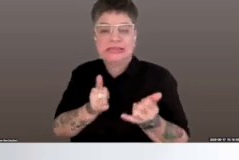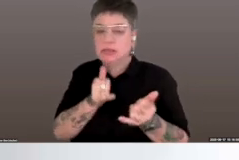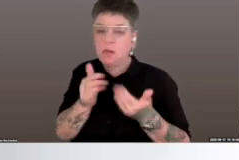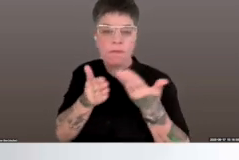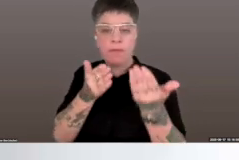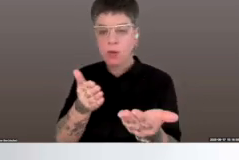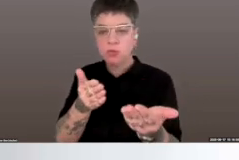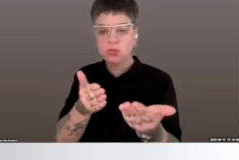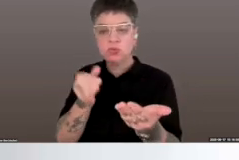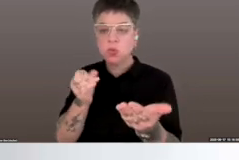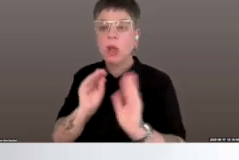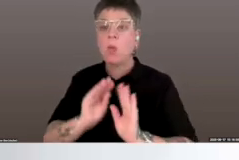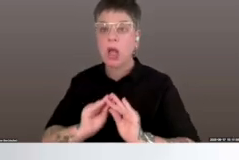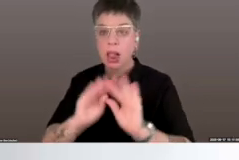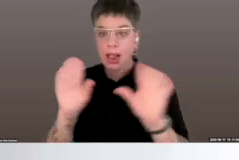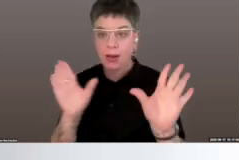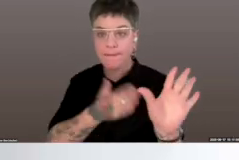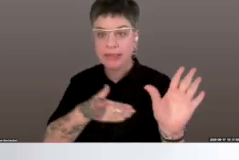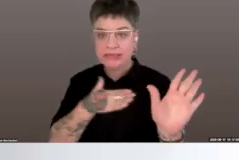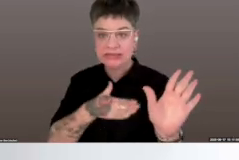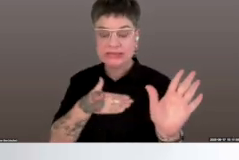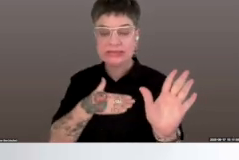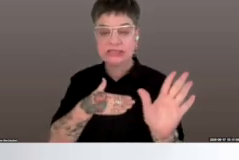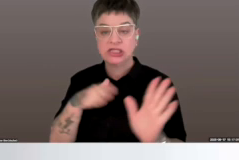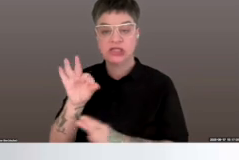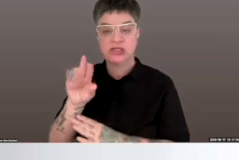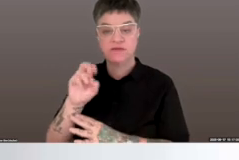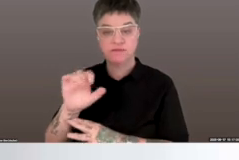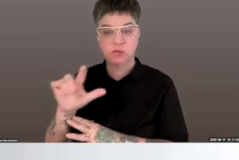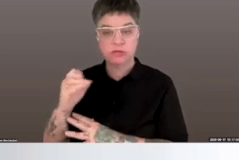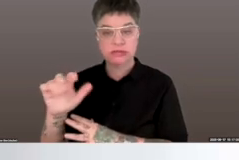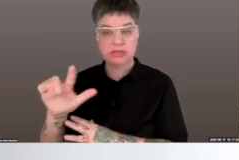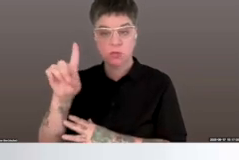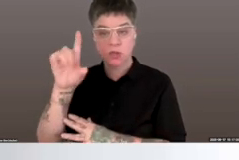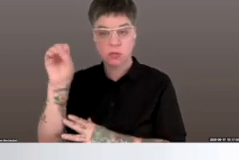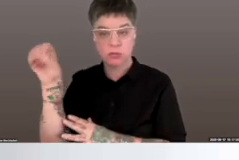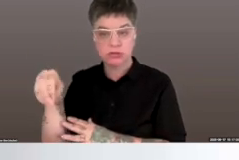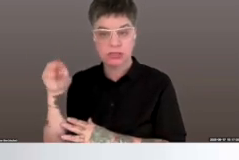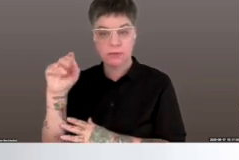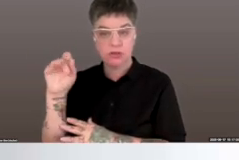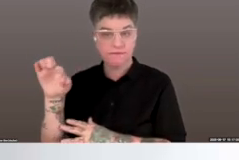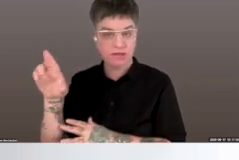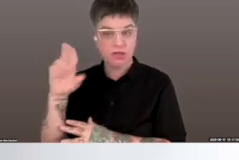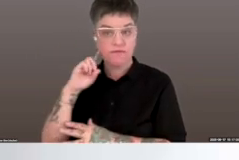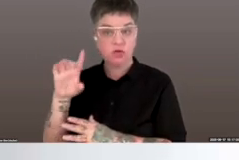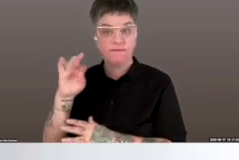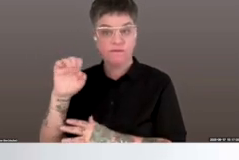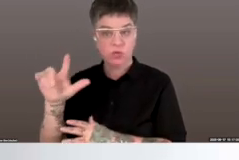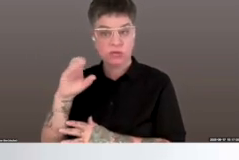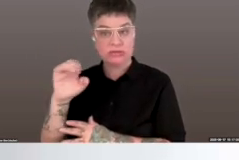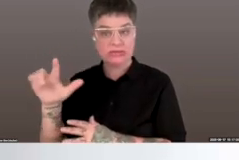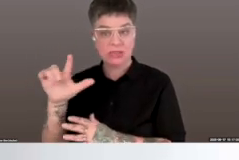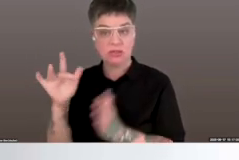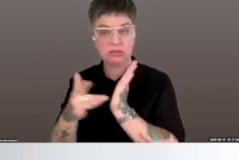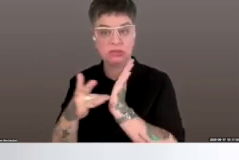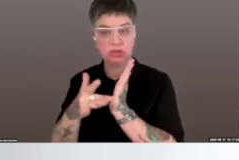one. So I want clarity, please. Is the fuel cell 100% modifier for fuel cell technology going away in